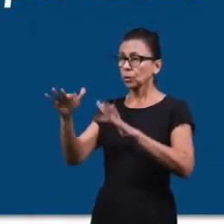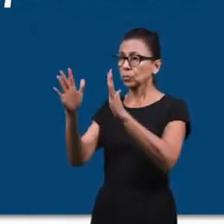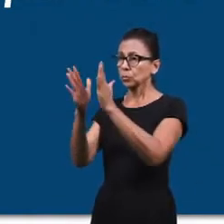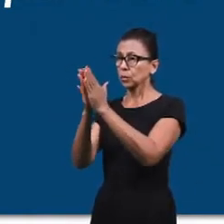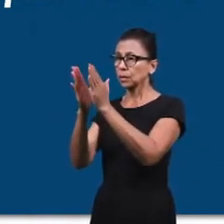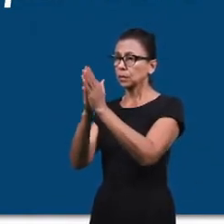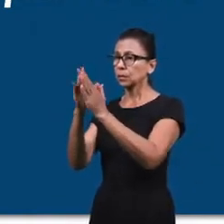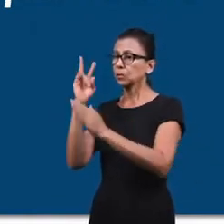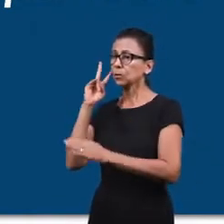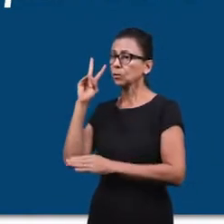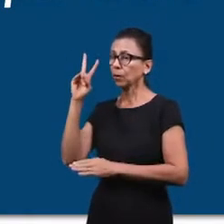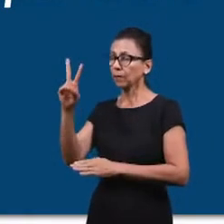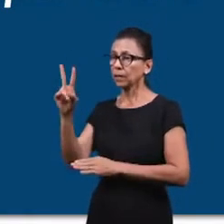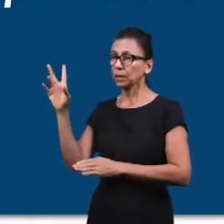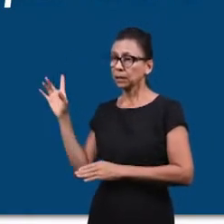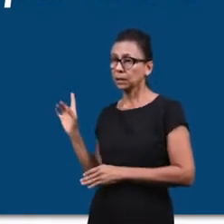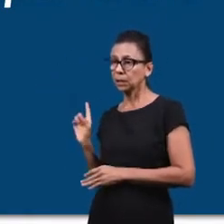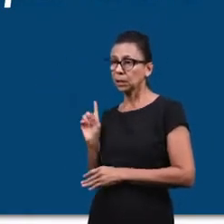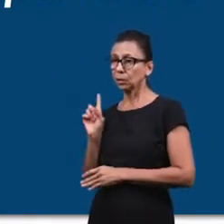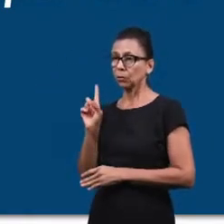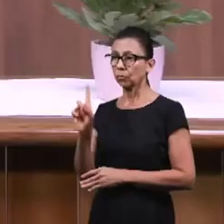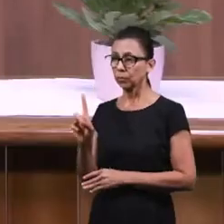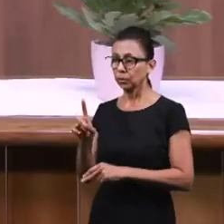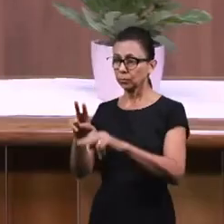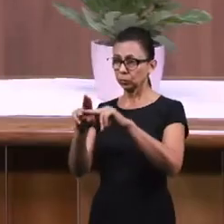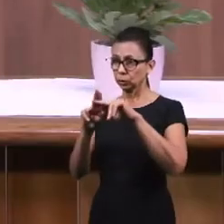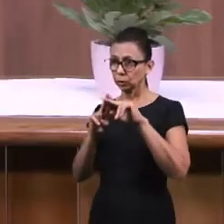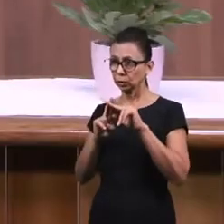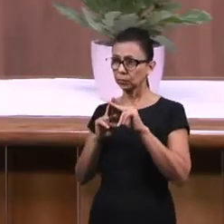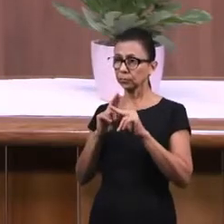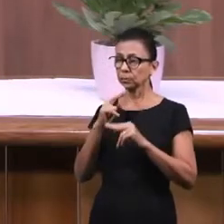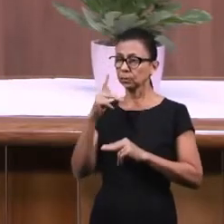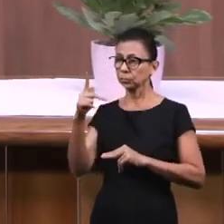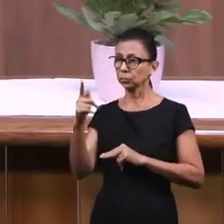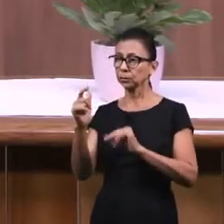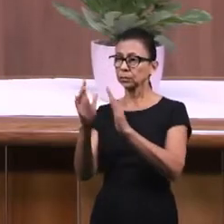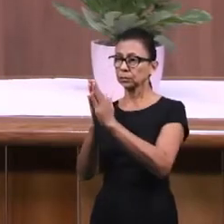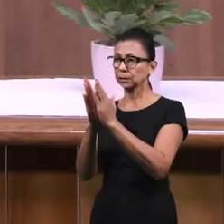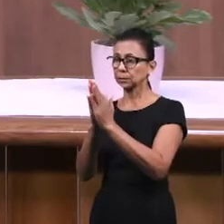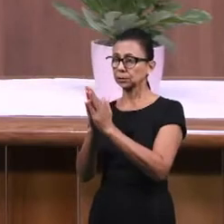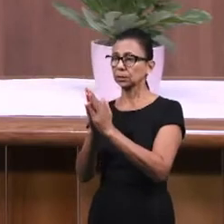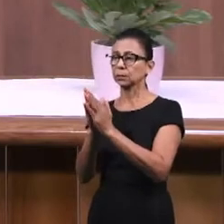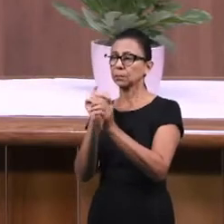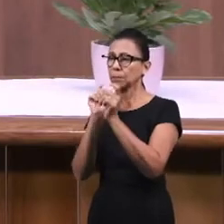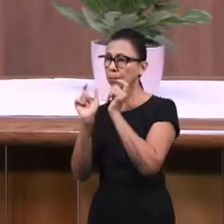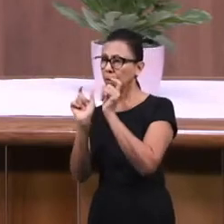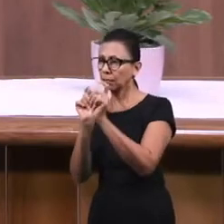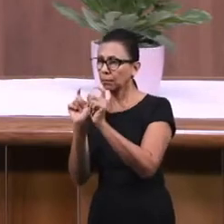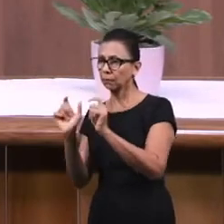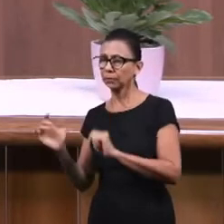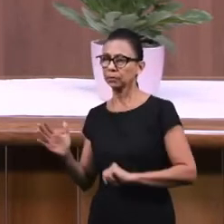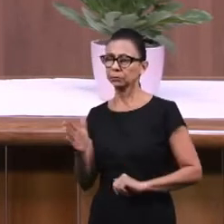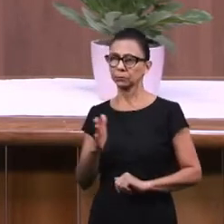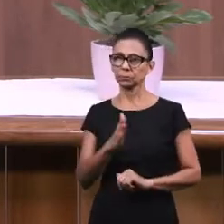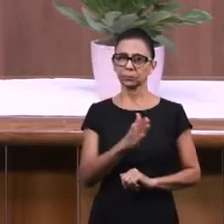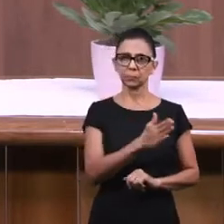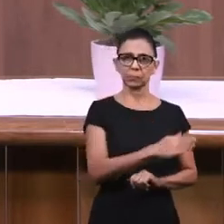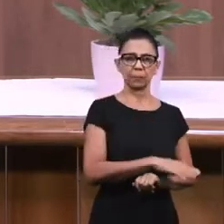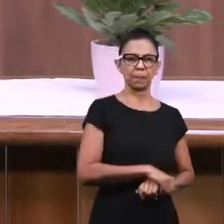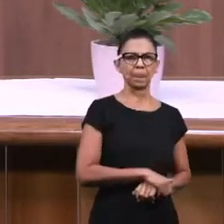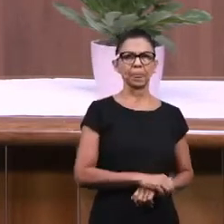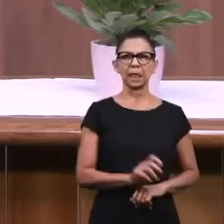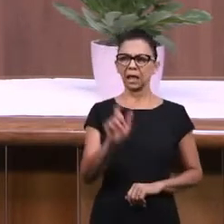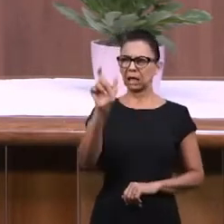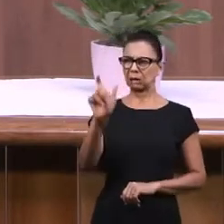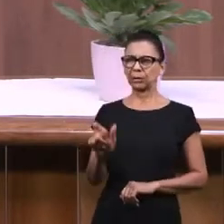come because of your words.'" Brethren, when we find ourselves like this,